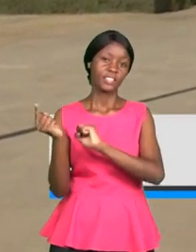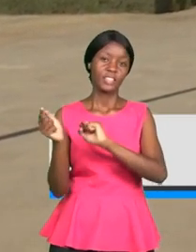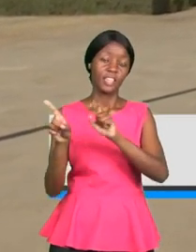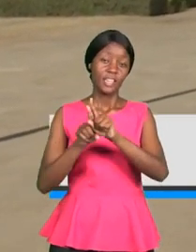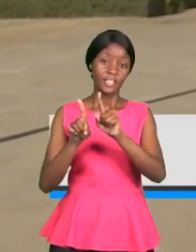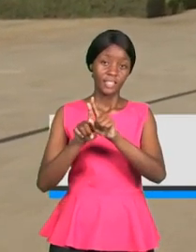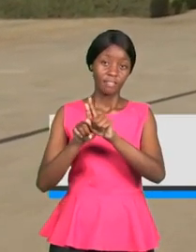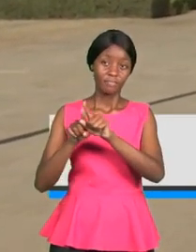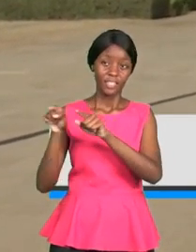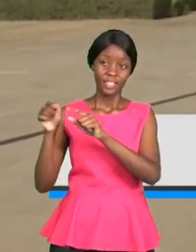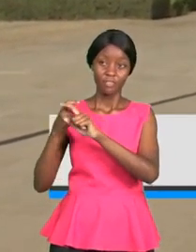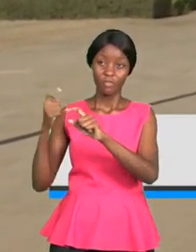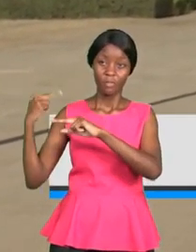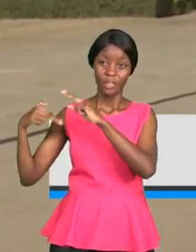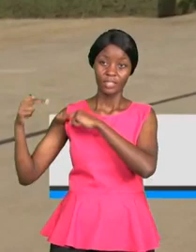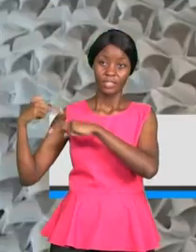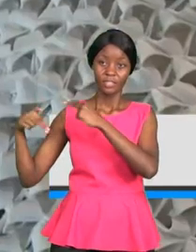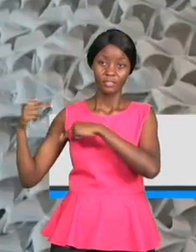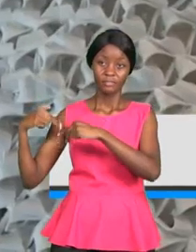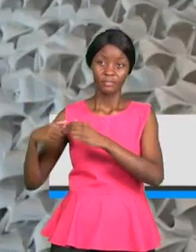element in history.